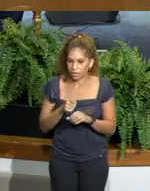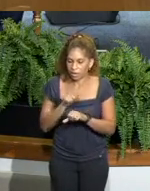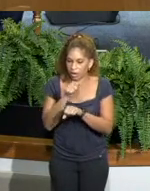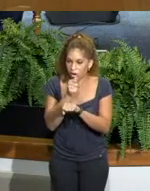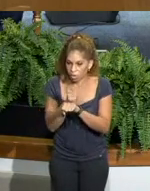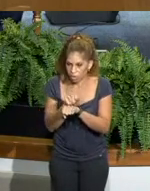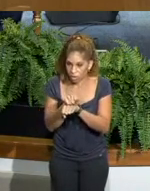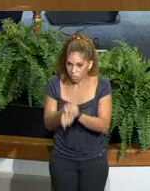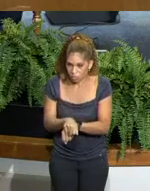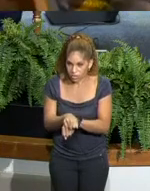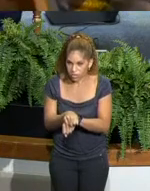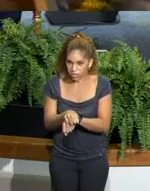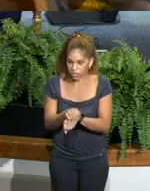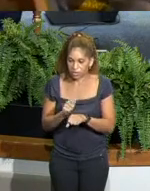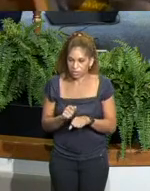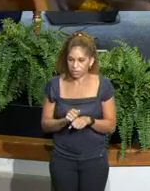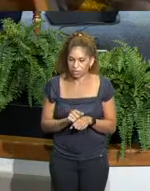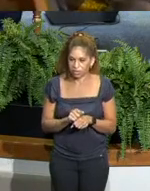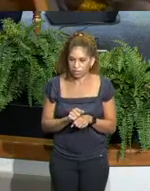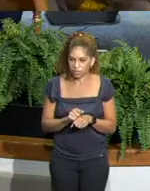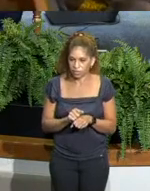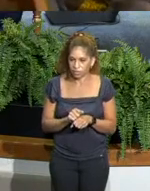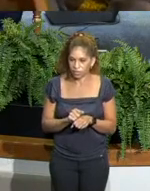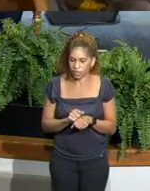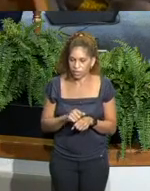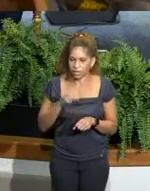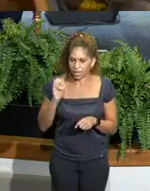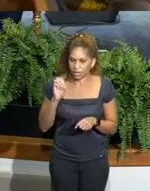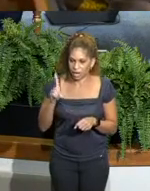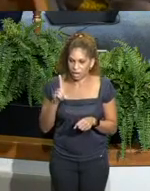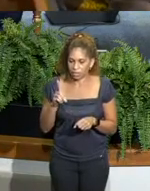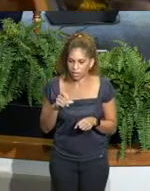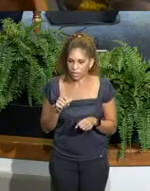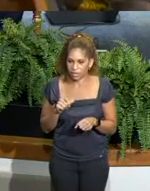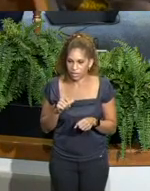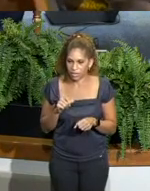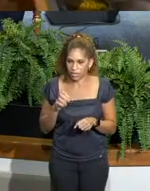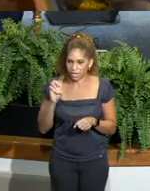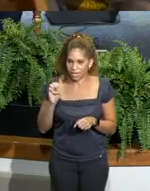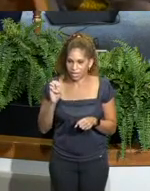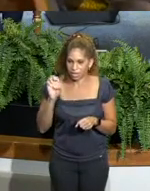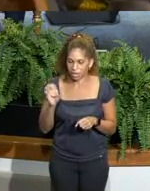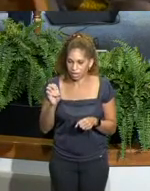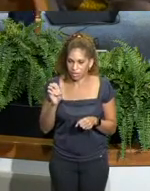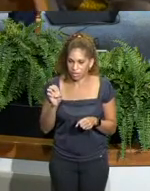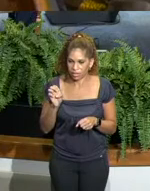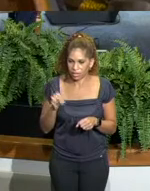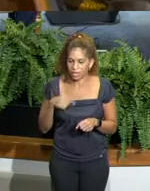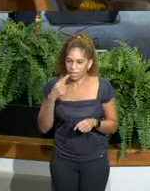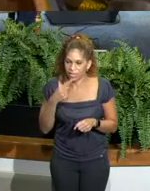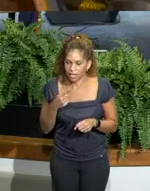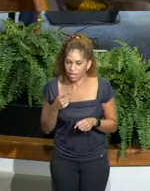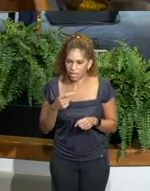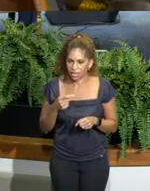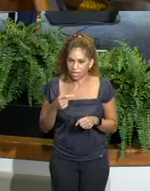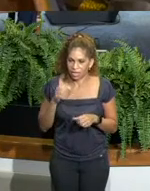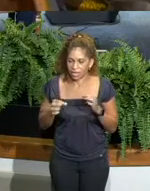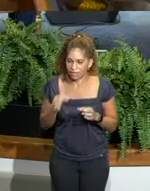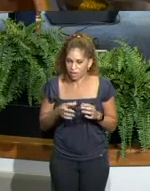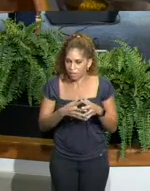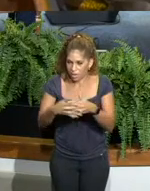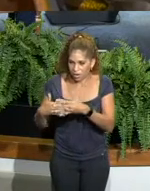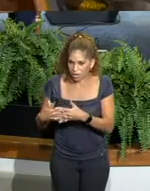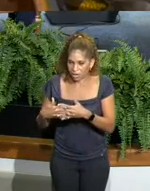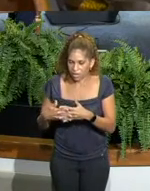the boardrooms. Yes, the Economic Policy Institute says that if America doesn't address what's